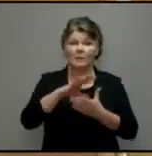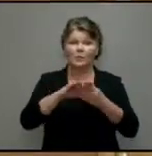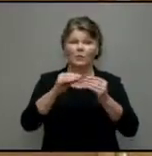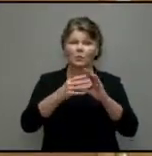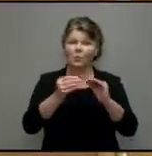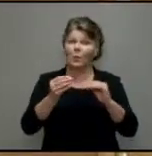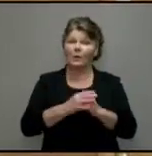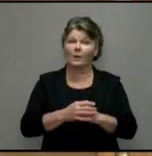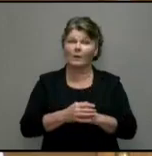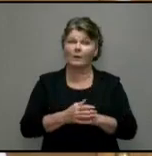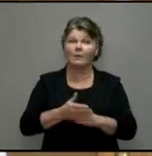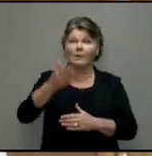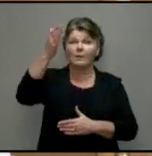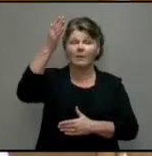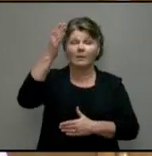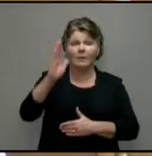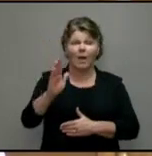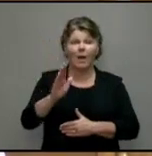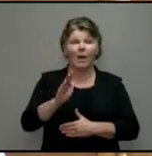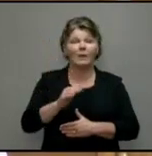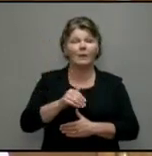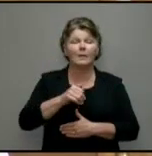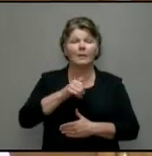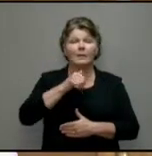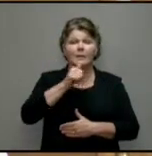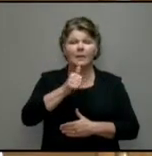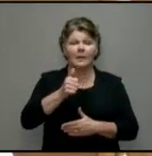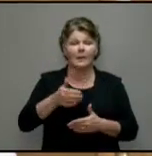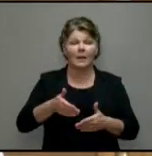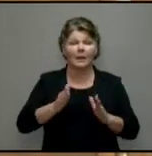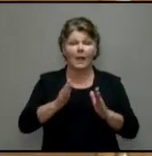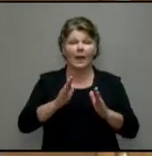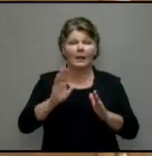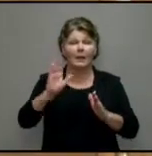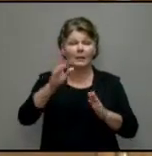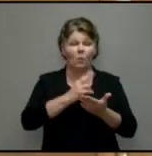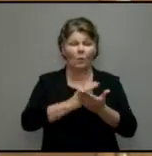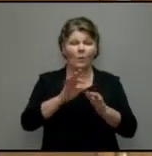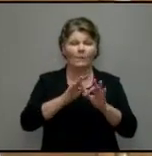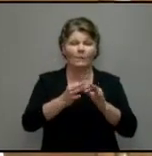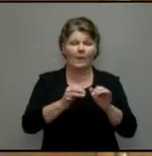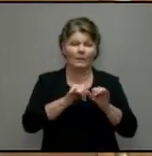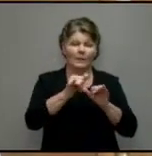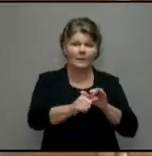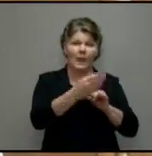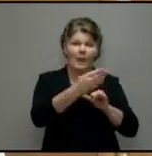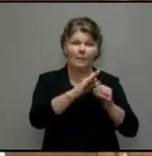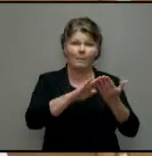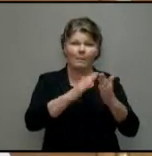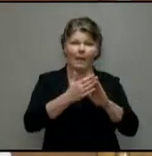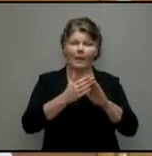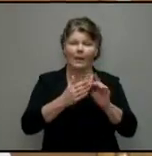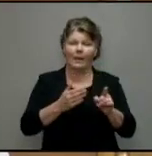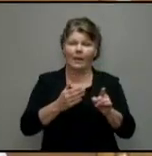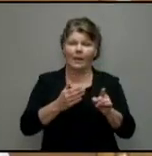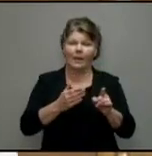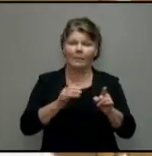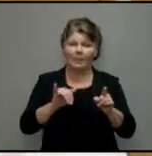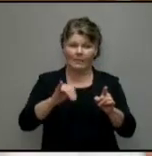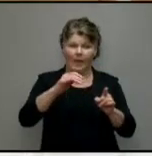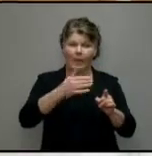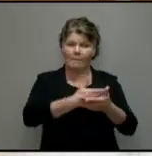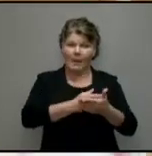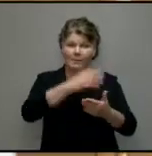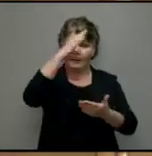didn't allow his holy family to stay in a quiet life in Bethlehem? The baby they were raising was the very Son of God,